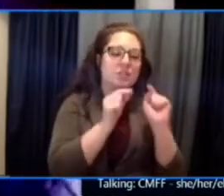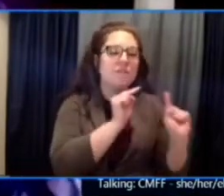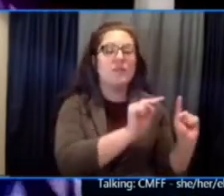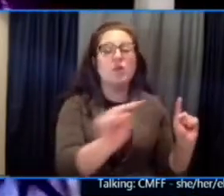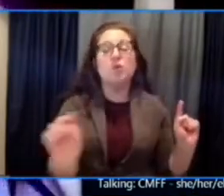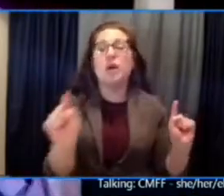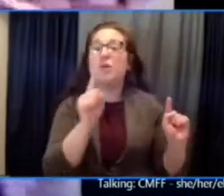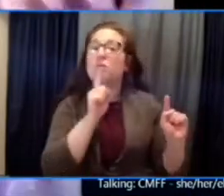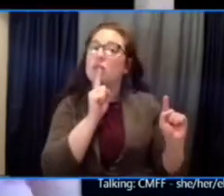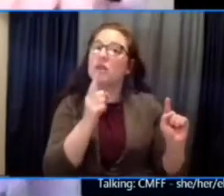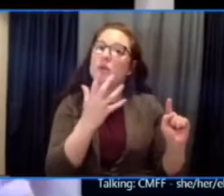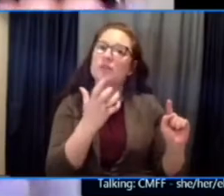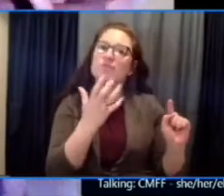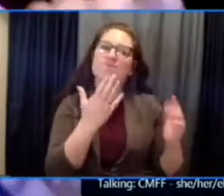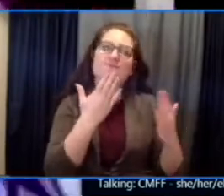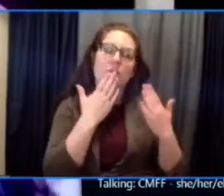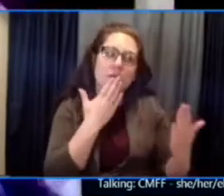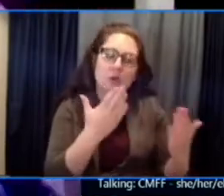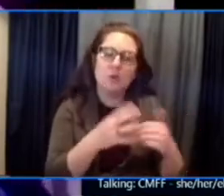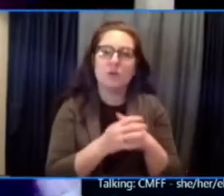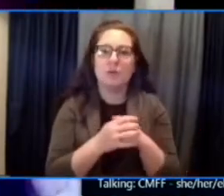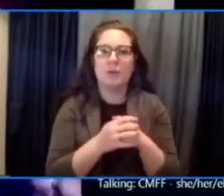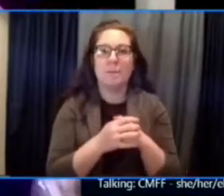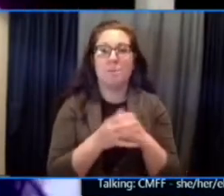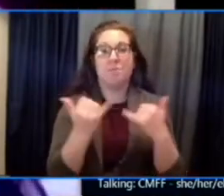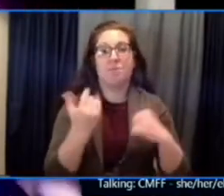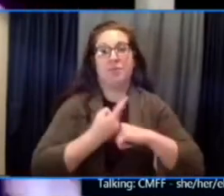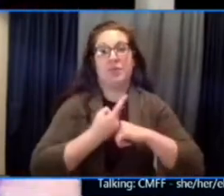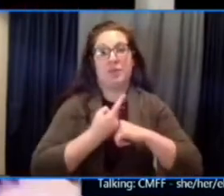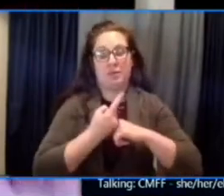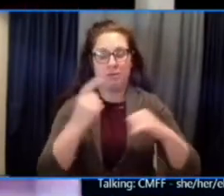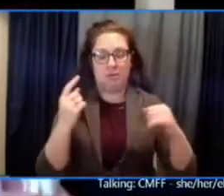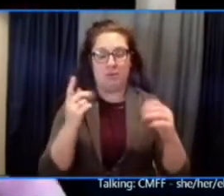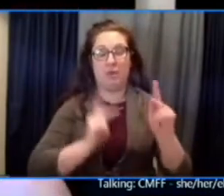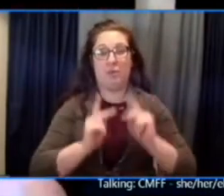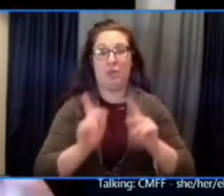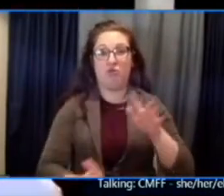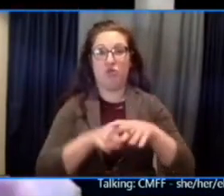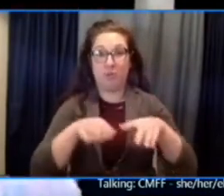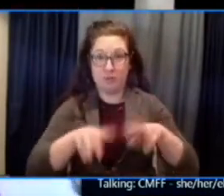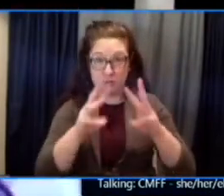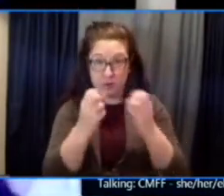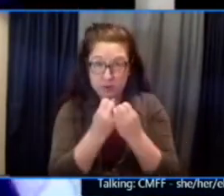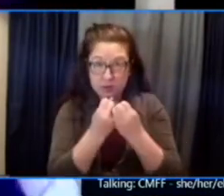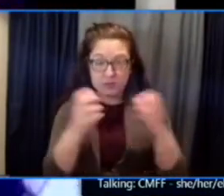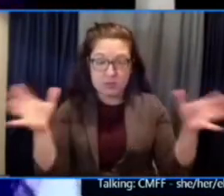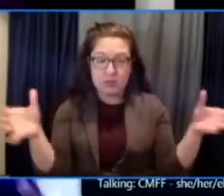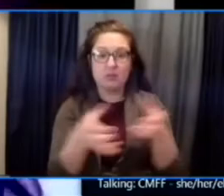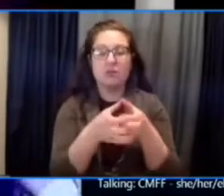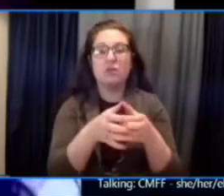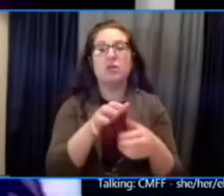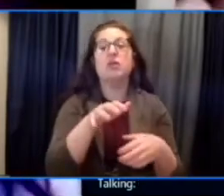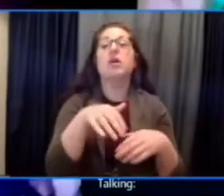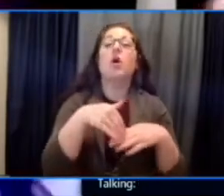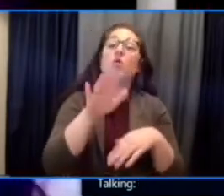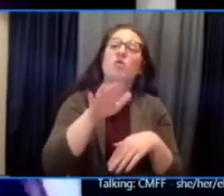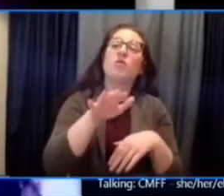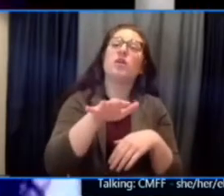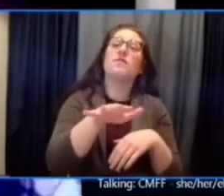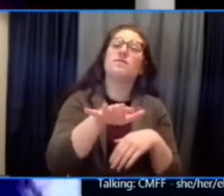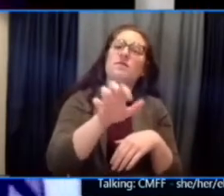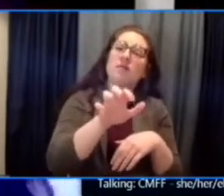and traditional media. We spent almost our entire budget on radio advertising, which we can see from the election results had a